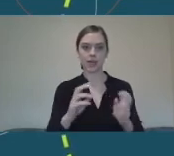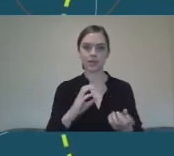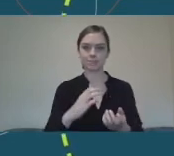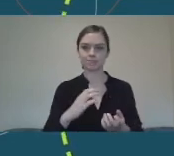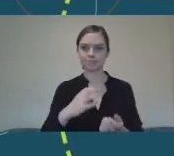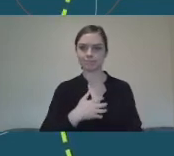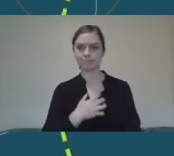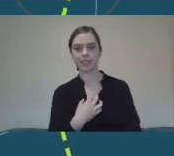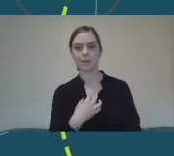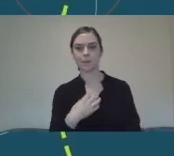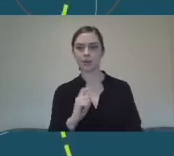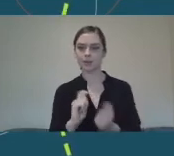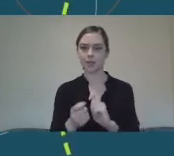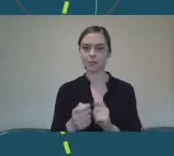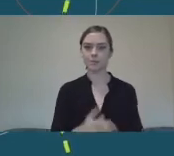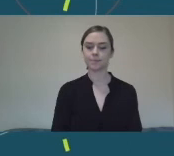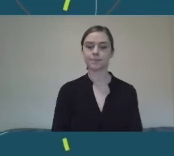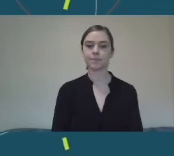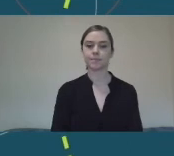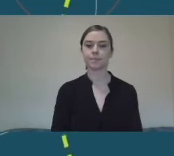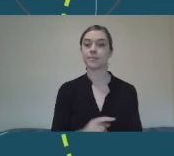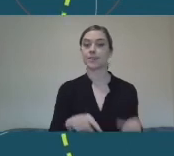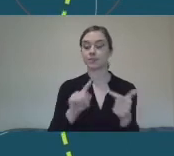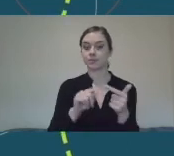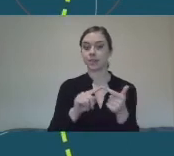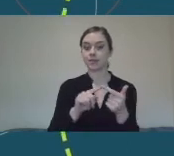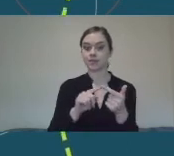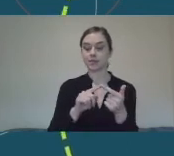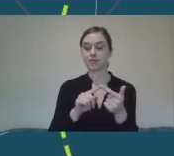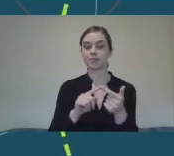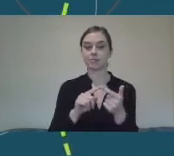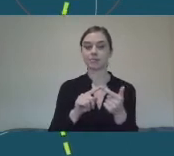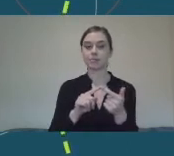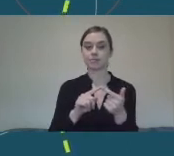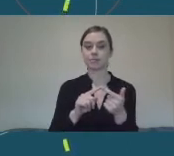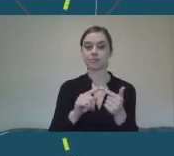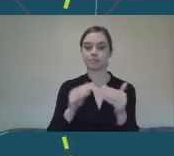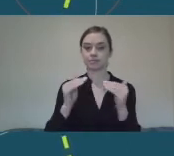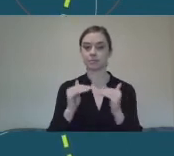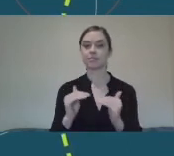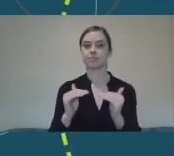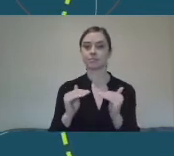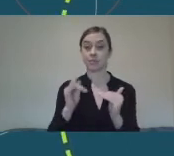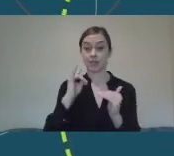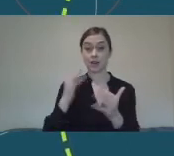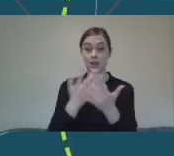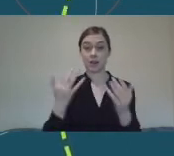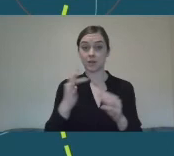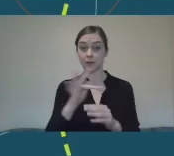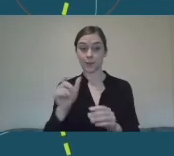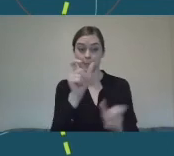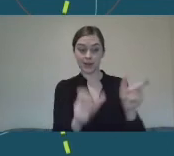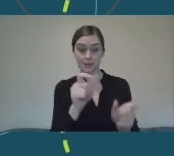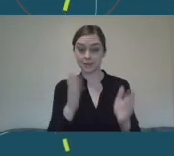in. The second point is we've been hearing a lot from the participants who have gone through the Mentor